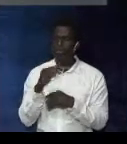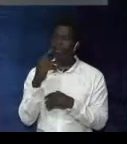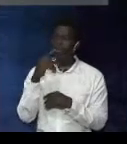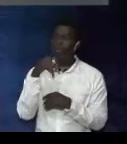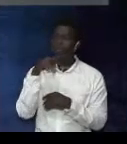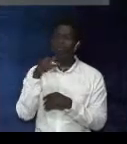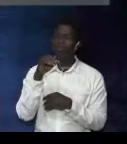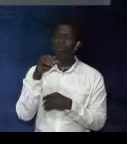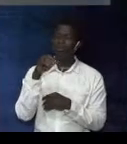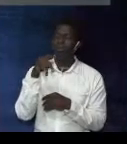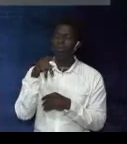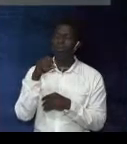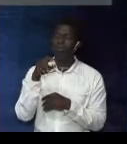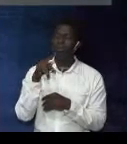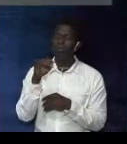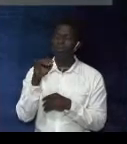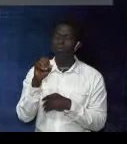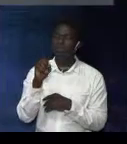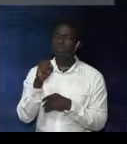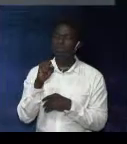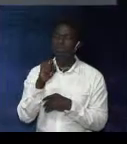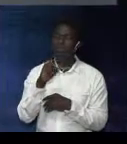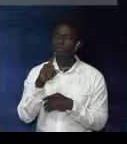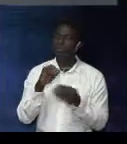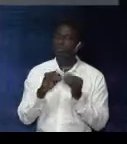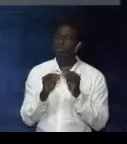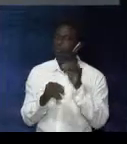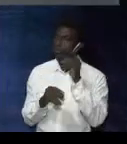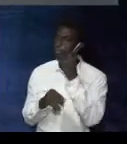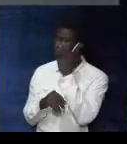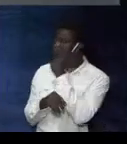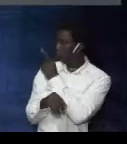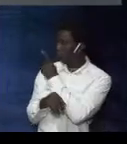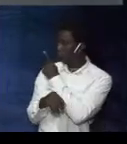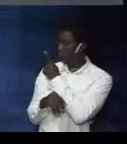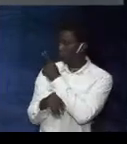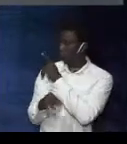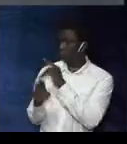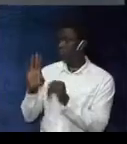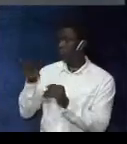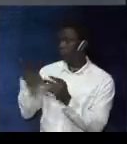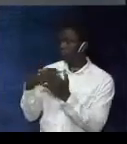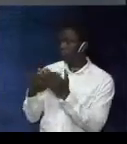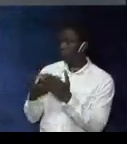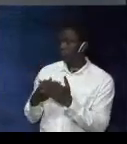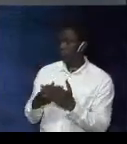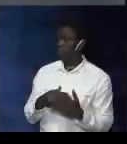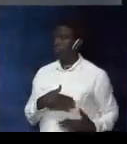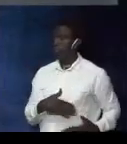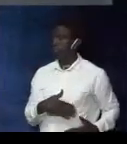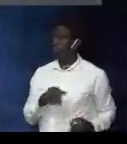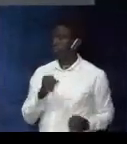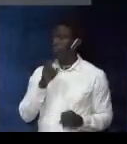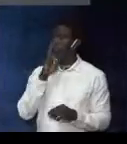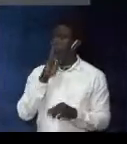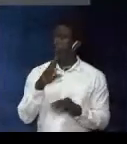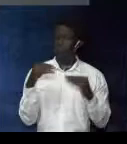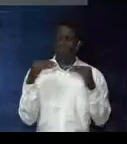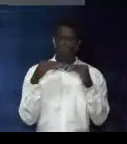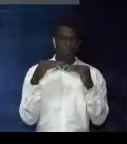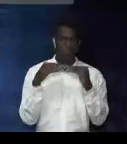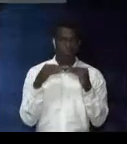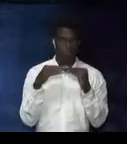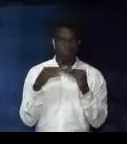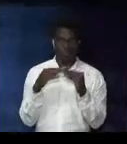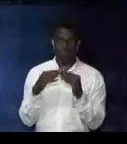rhombus? Obviously, these lines indicate that all the sides are equal because they have single markings.